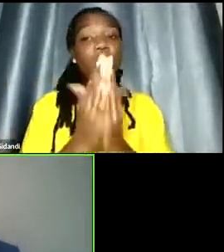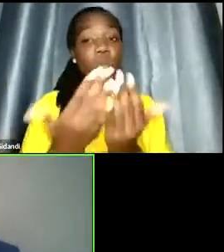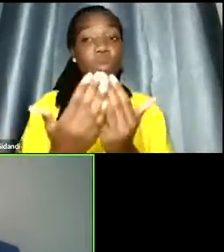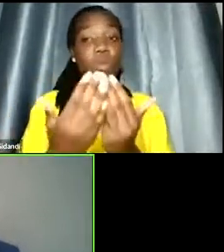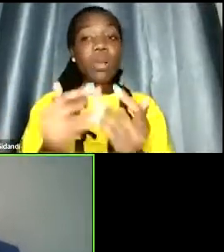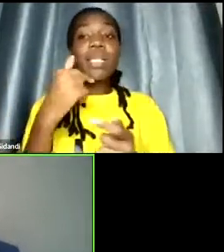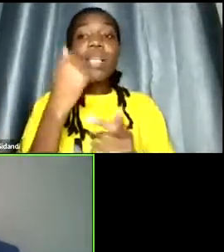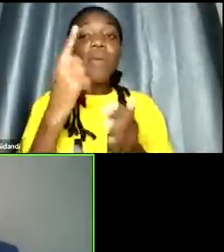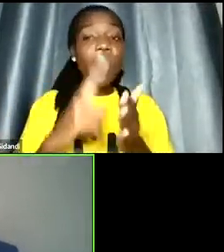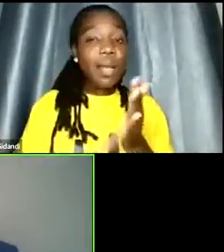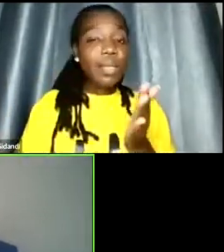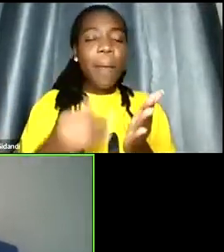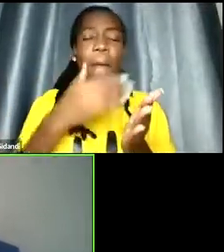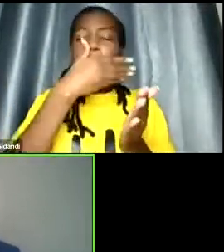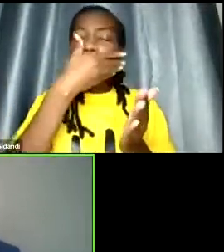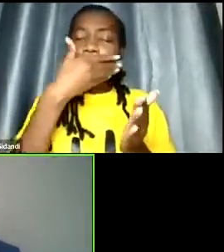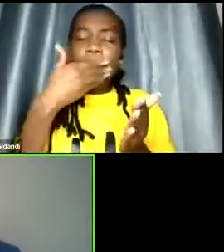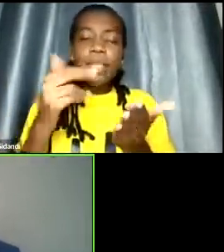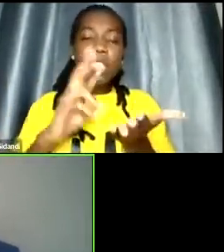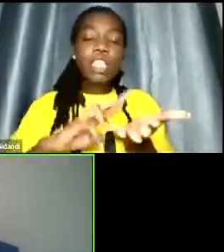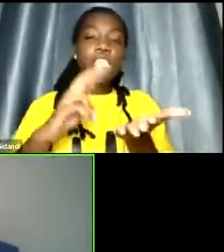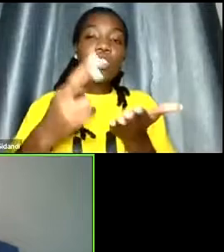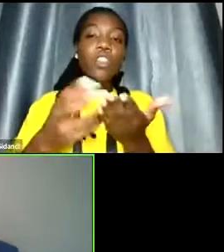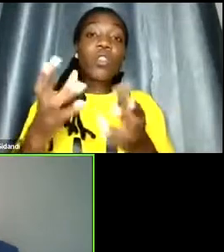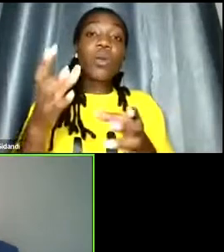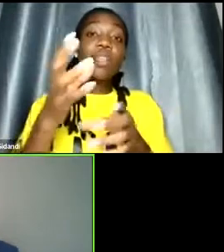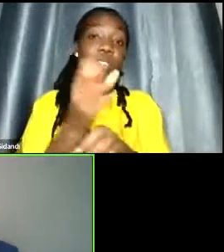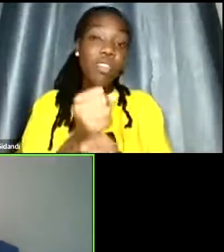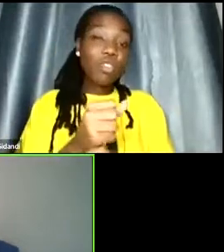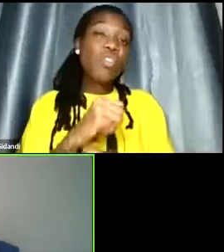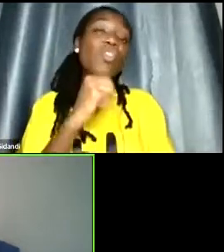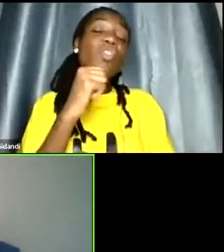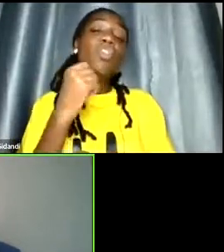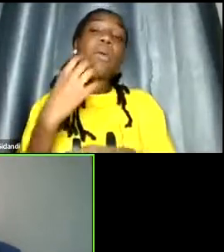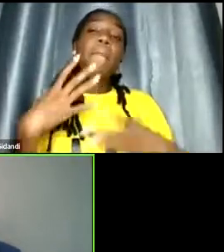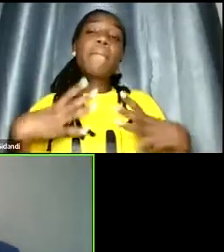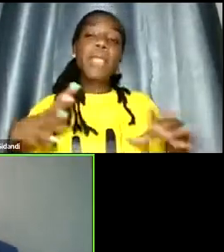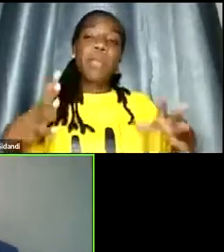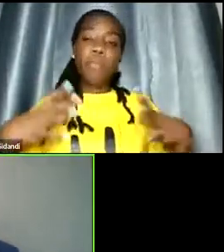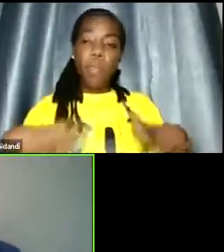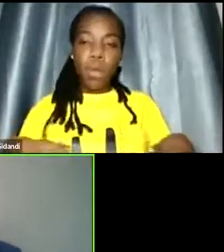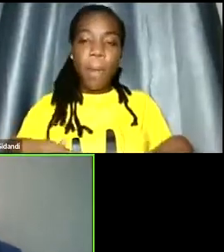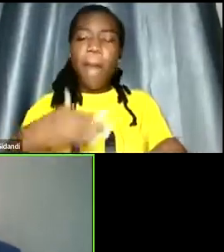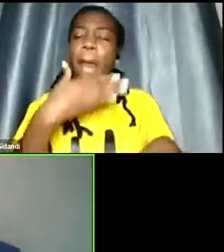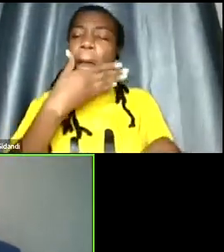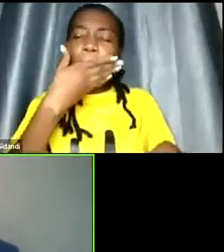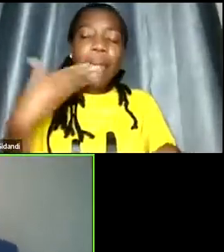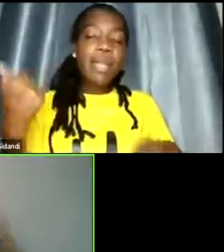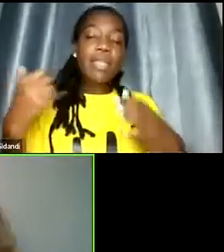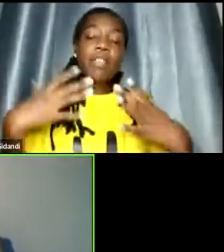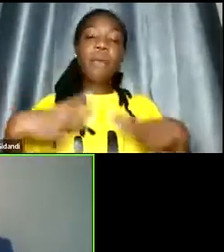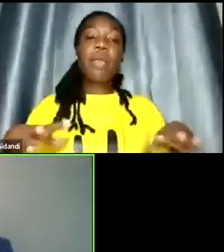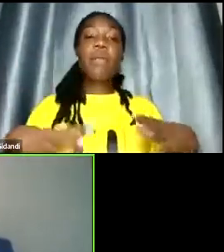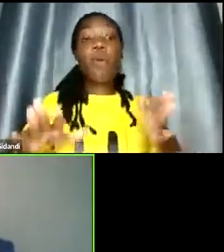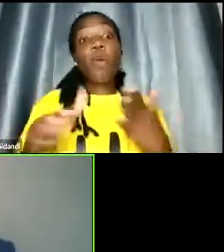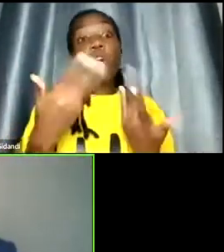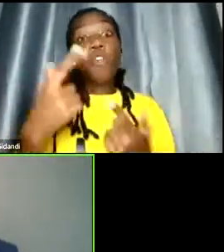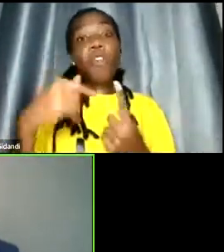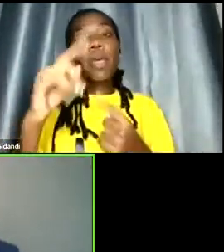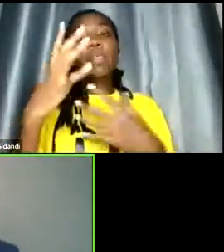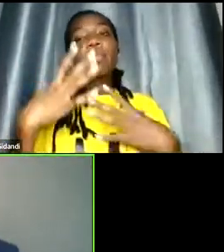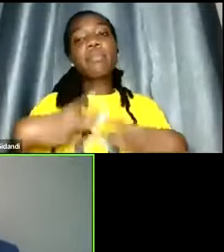best resource in an organization is not people. It is the best people or the right people. Do you have the right people